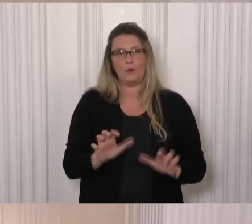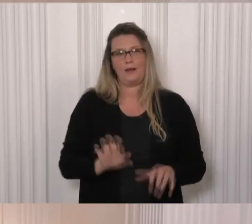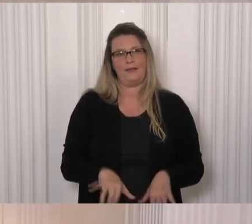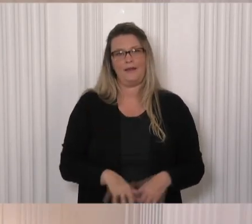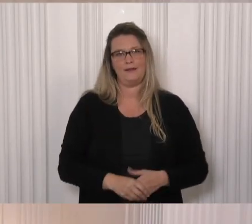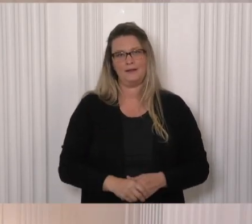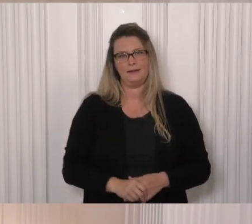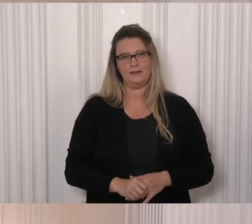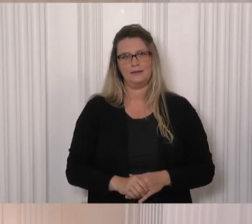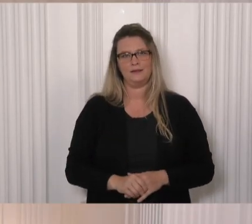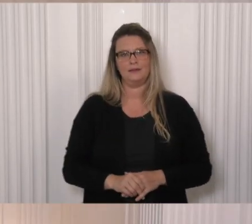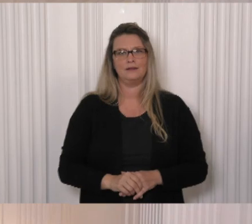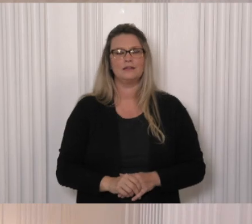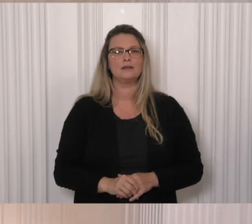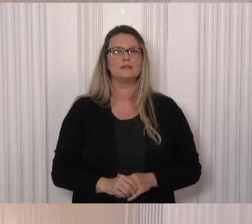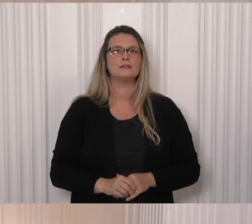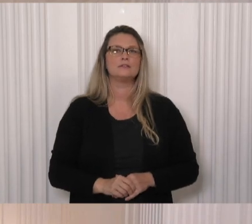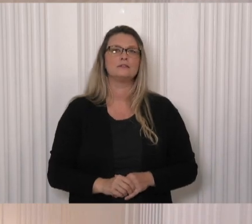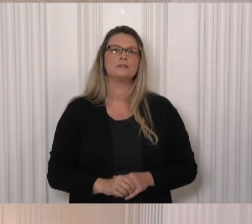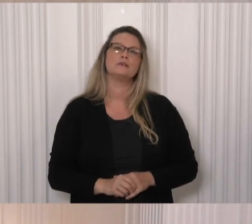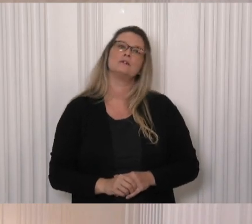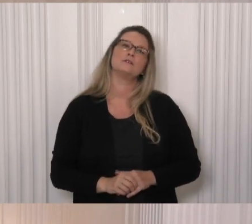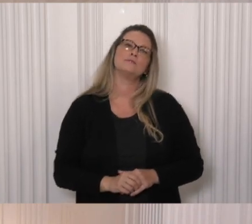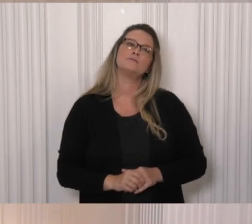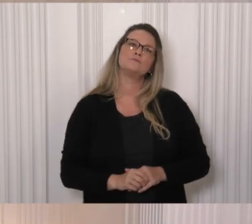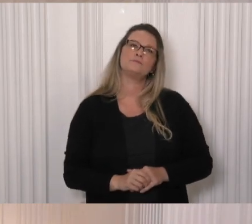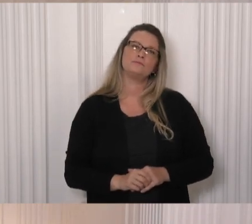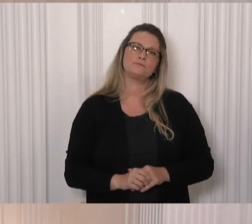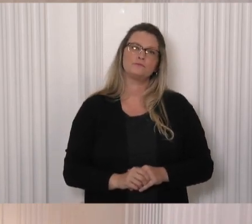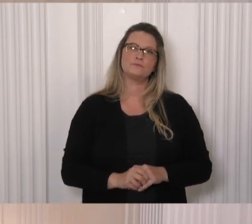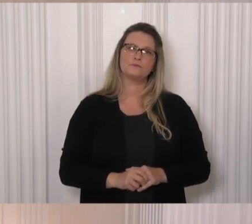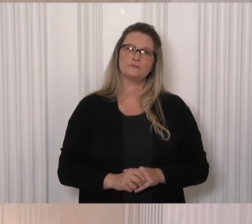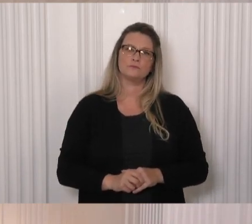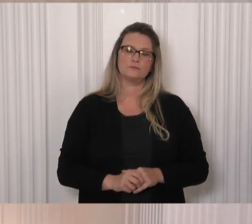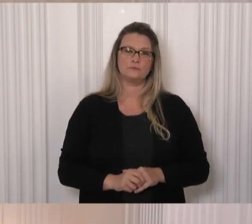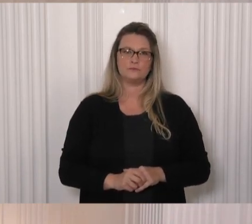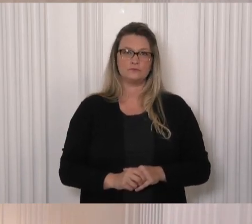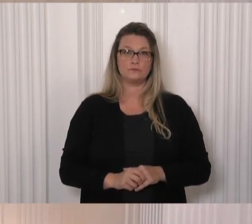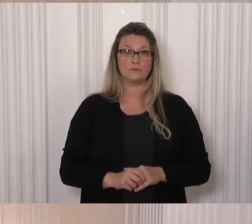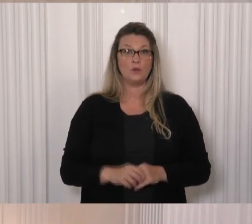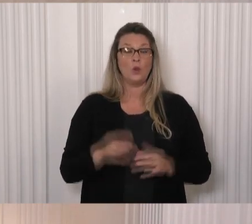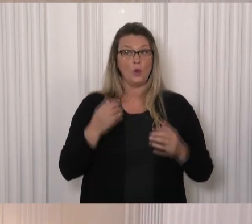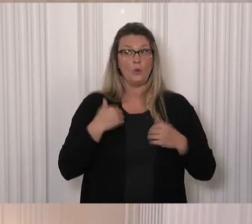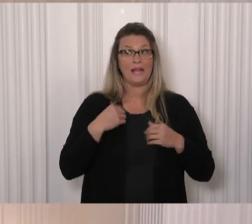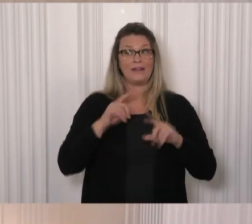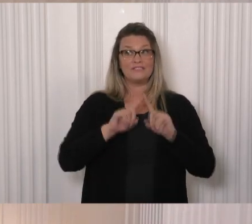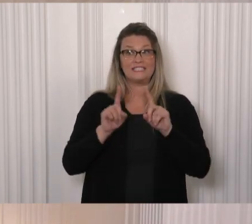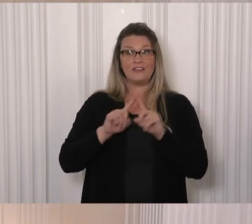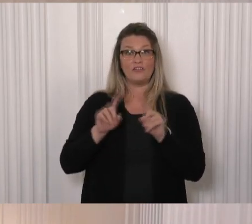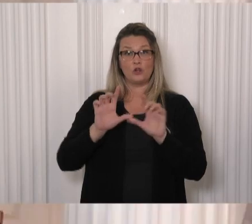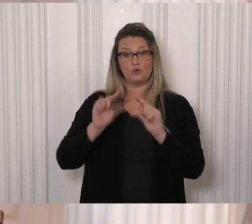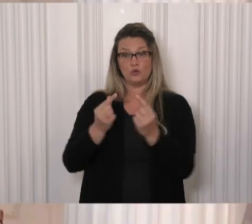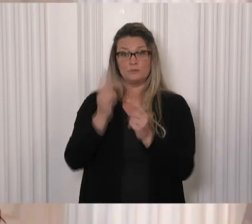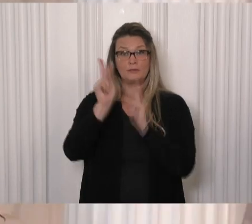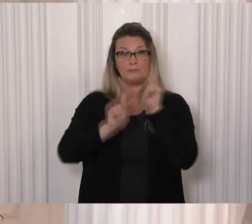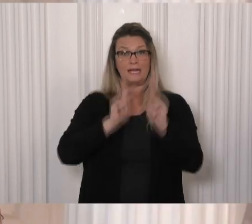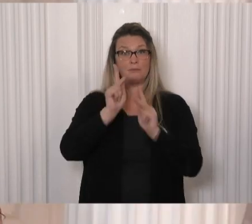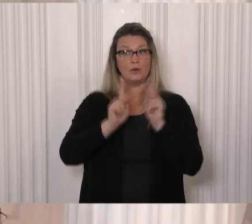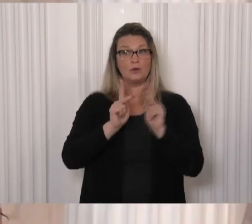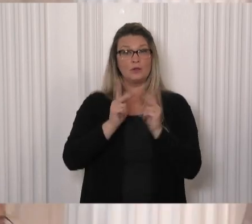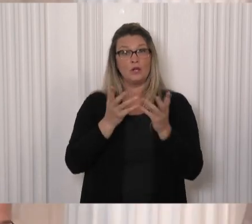Sure. Several things I'd talk about, because it's important. You know, we have several vulnerable populations that we really need to make sure we are very, very attuned